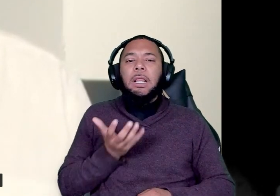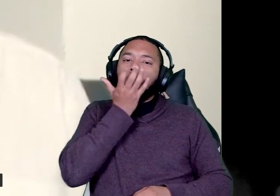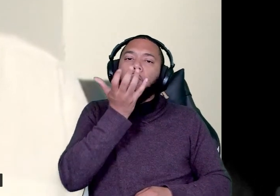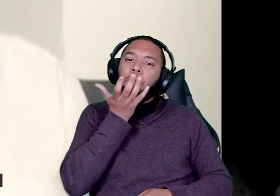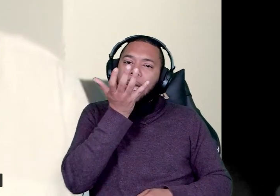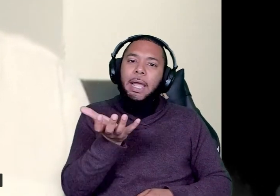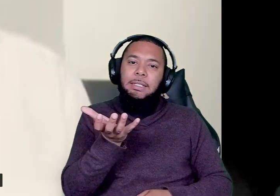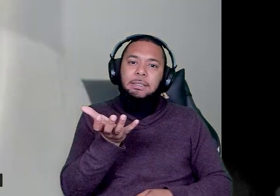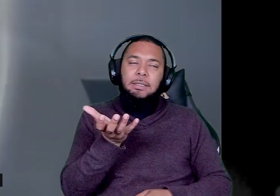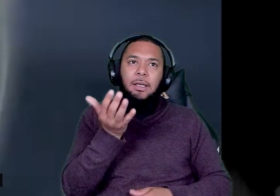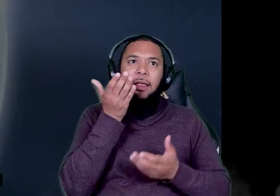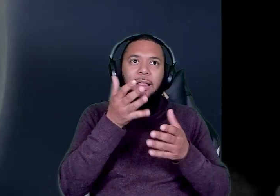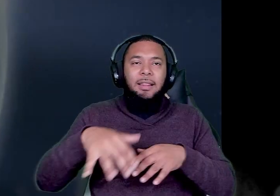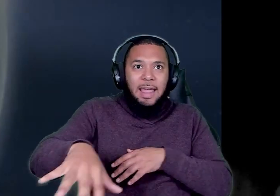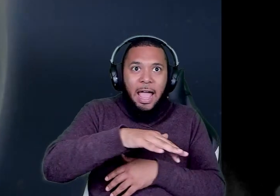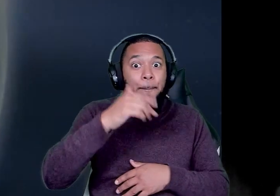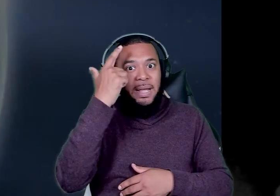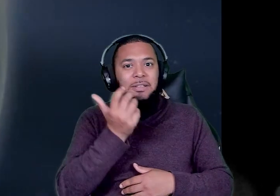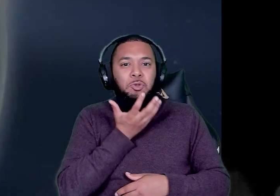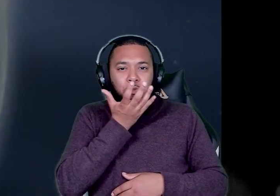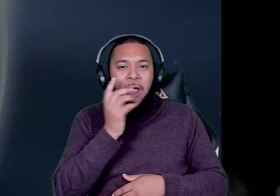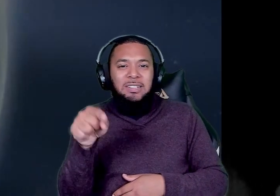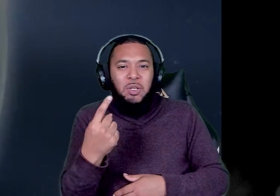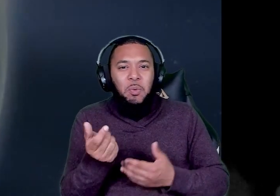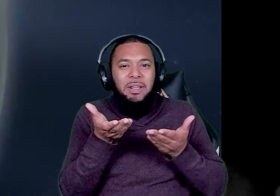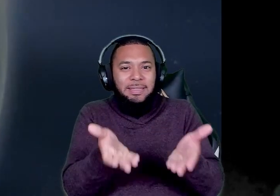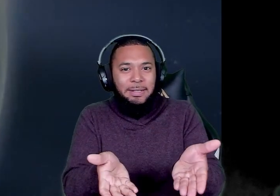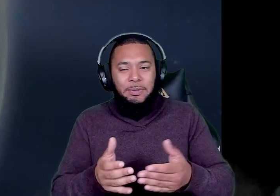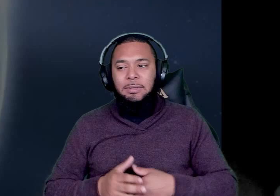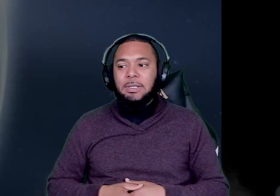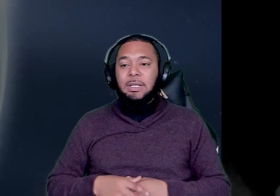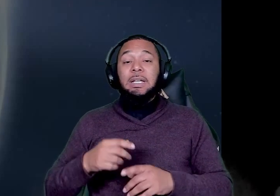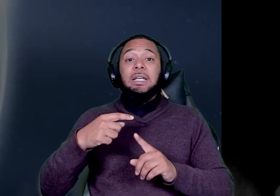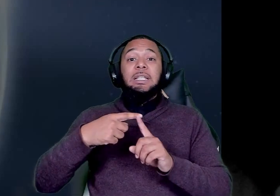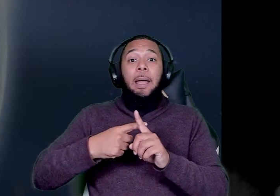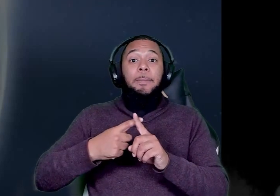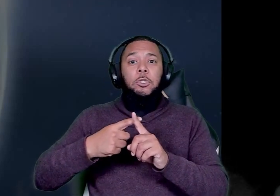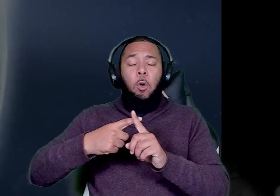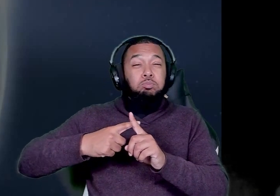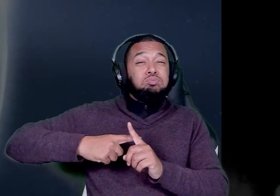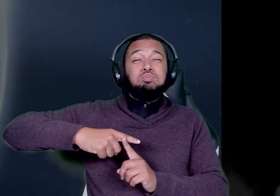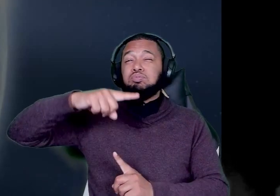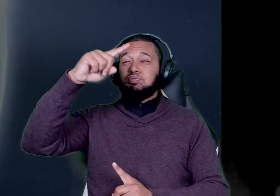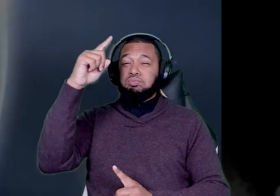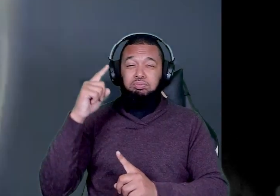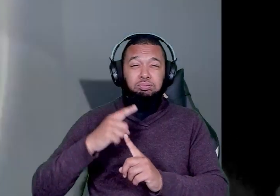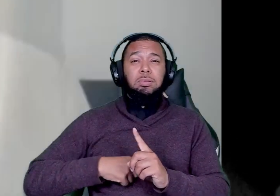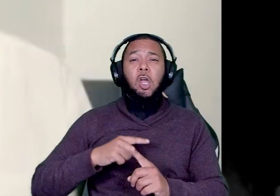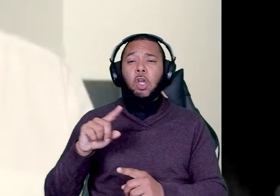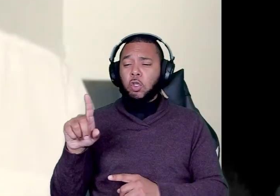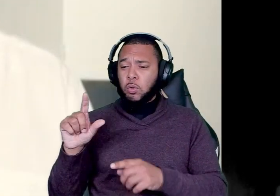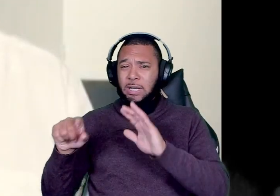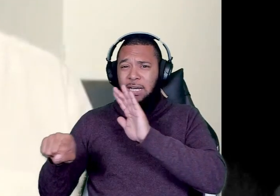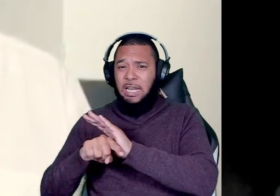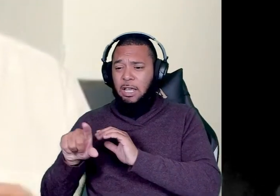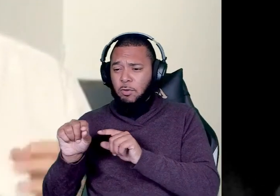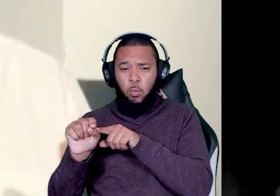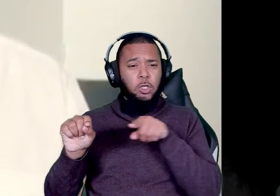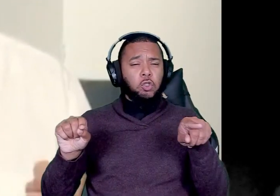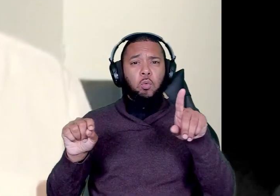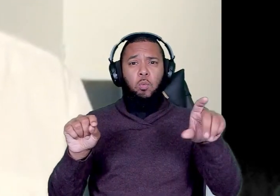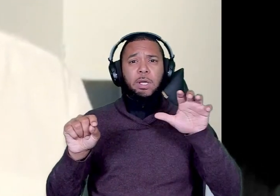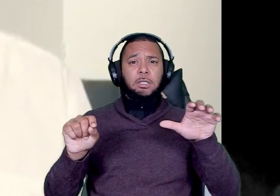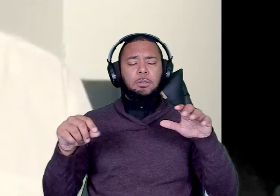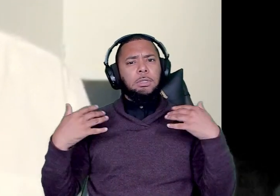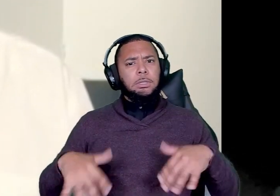them grasslands, obviously. Temperature range, -20 to 100 degrees, so a very wide temperature range. Typically, a very